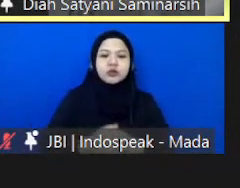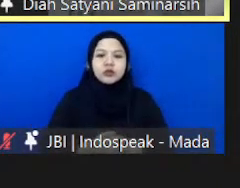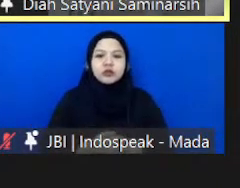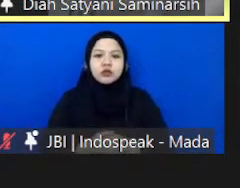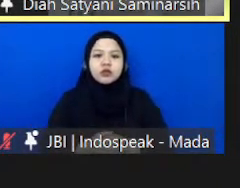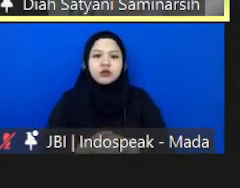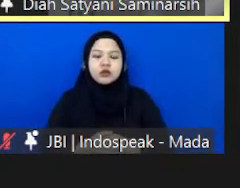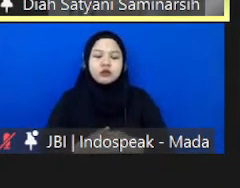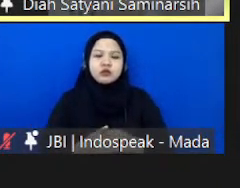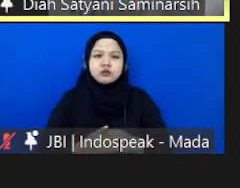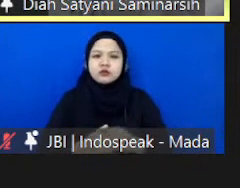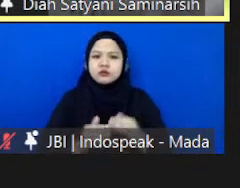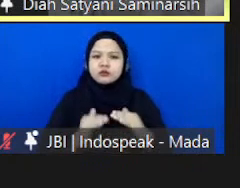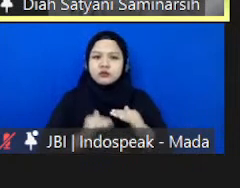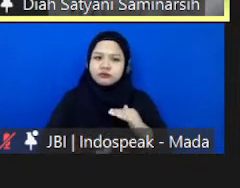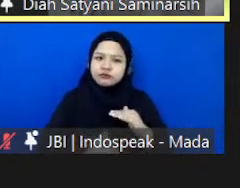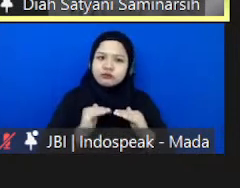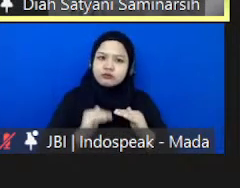close contact. It